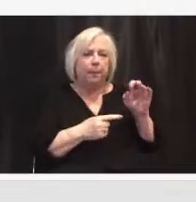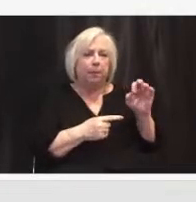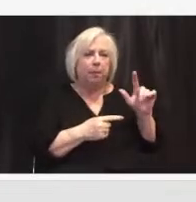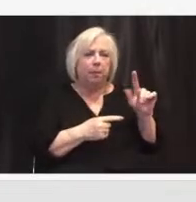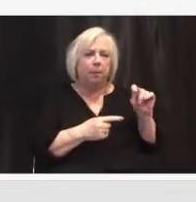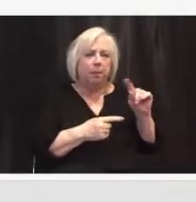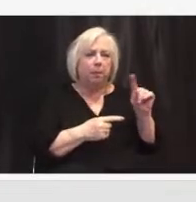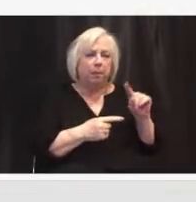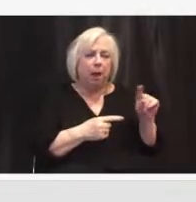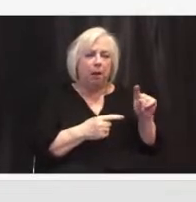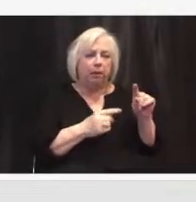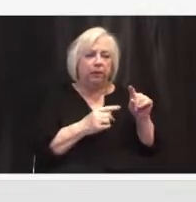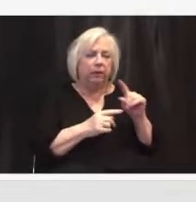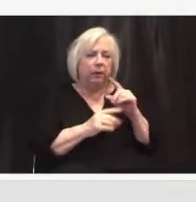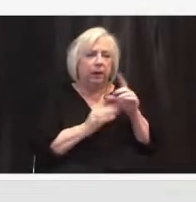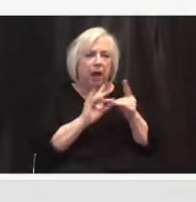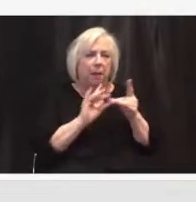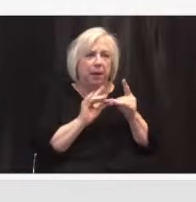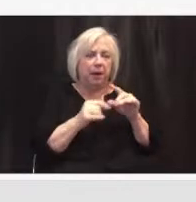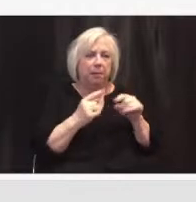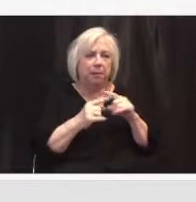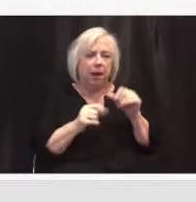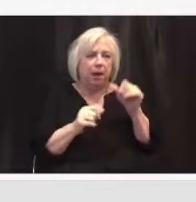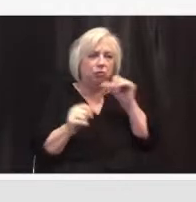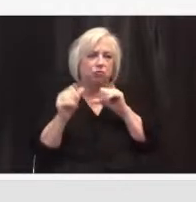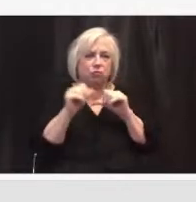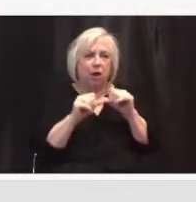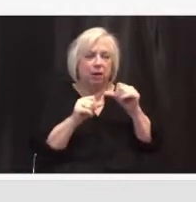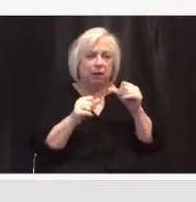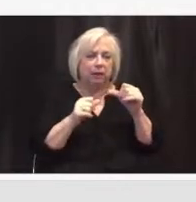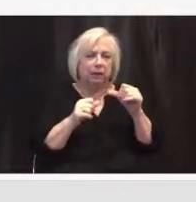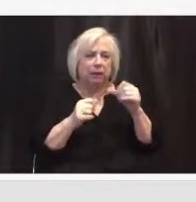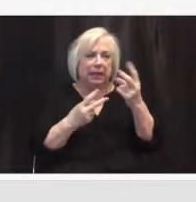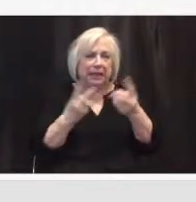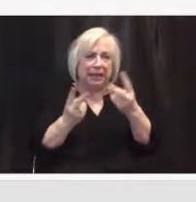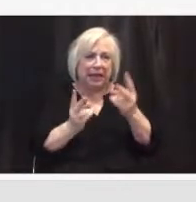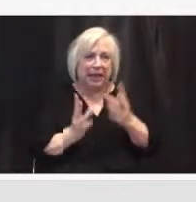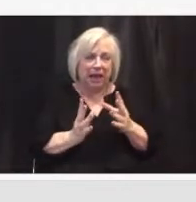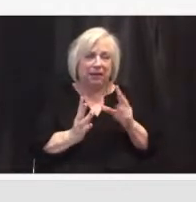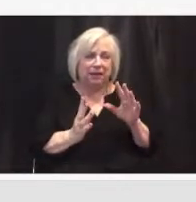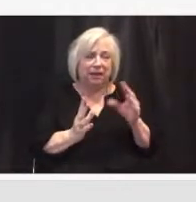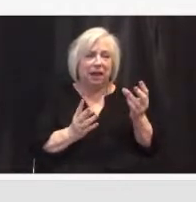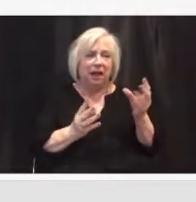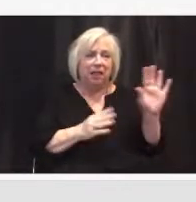about inebriated guests on the kind of crossing around the